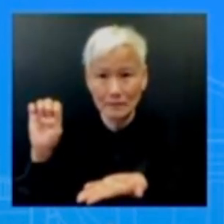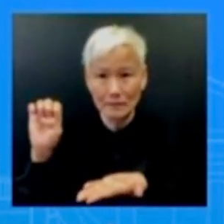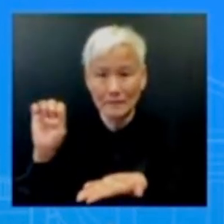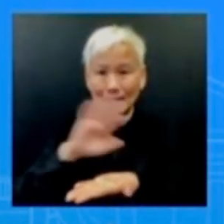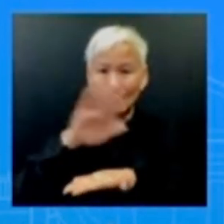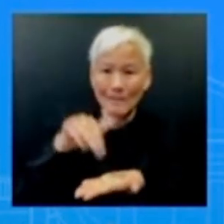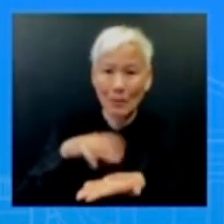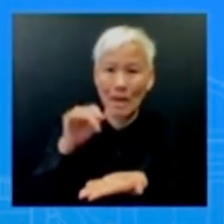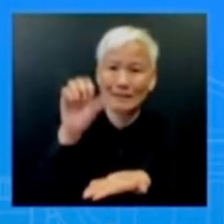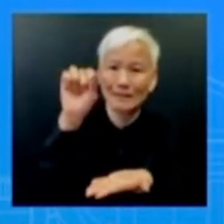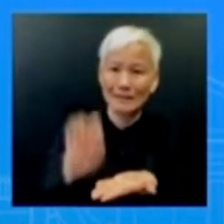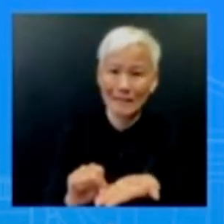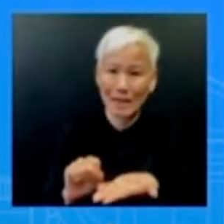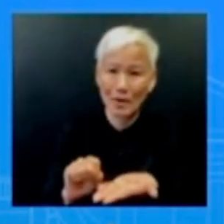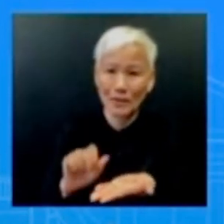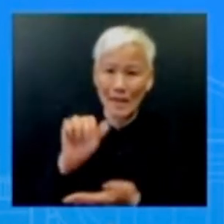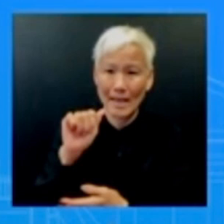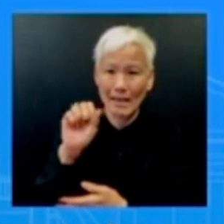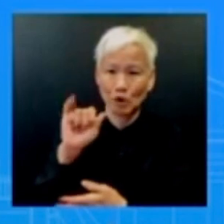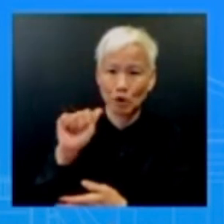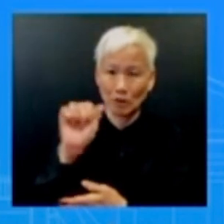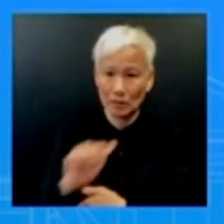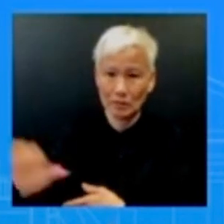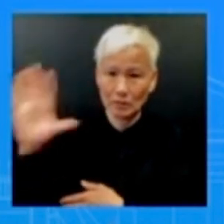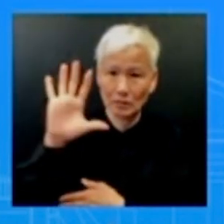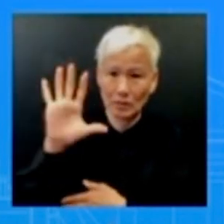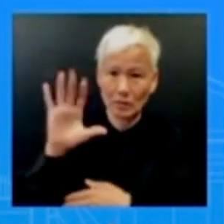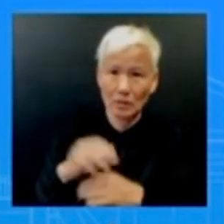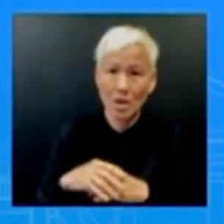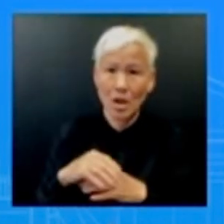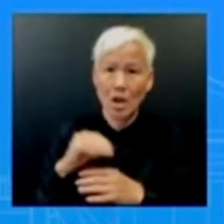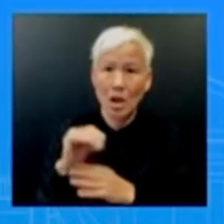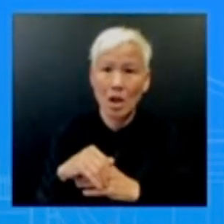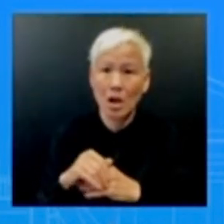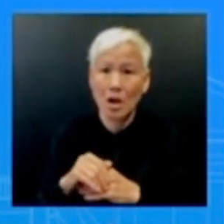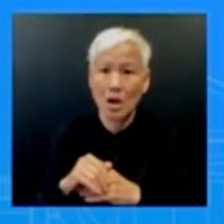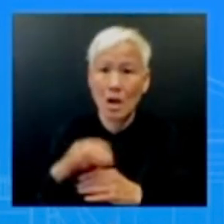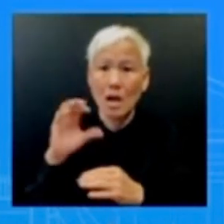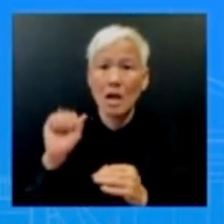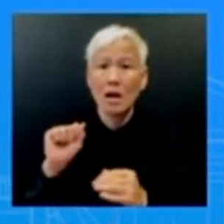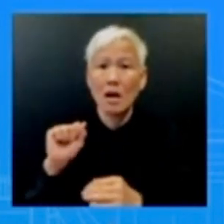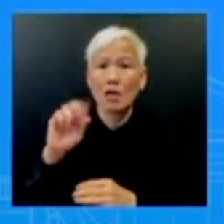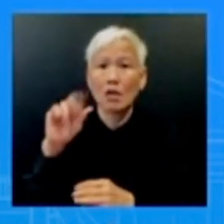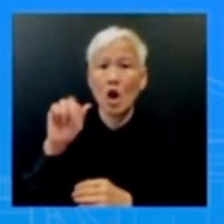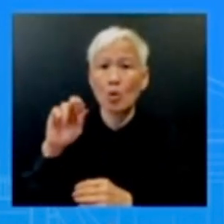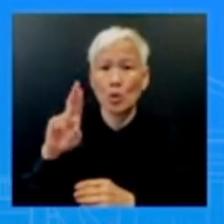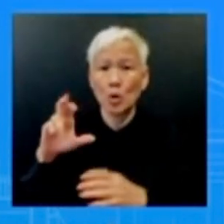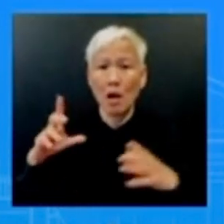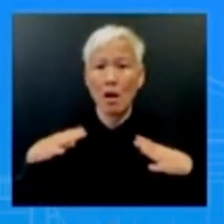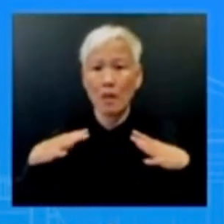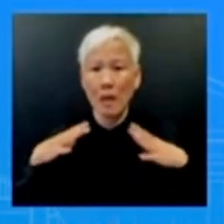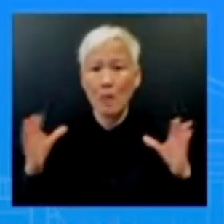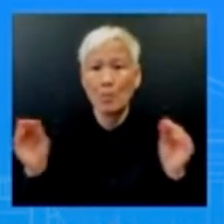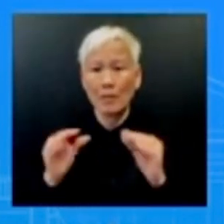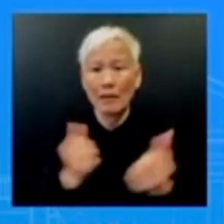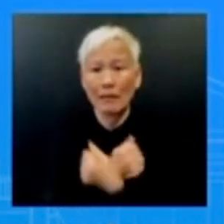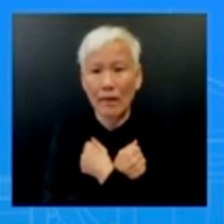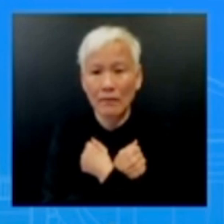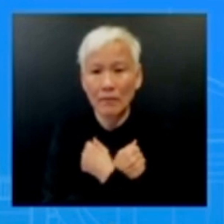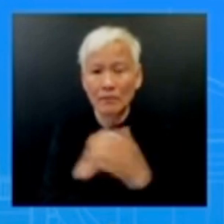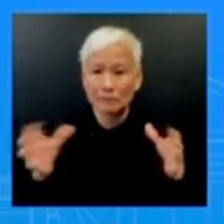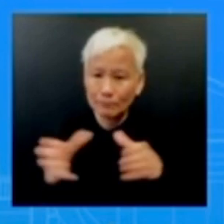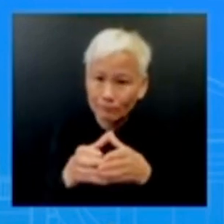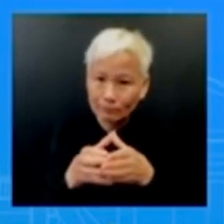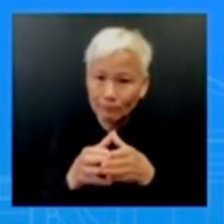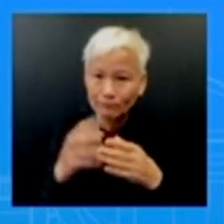The Nowruz holiday brings loved ones together around the Hafsin table to reflect on the year that has passed and